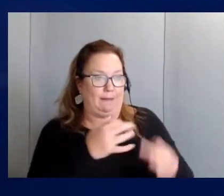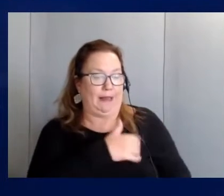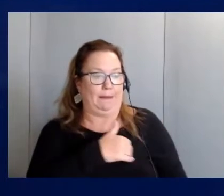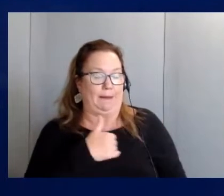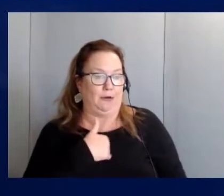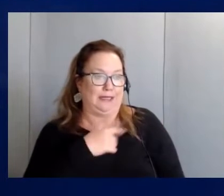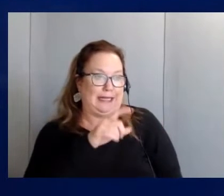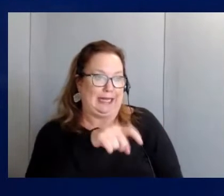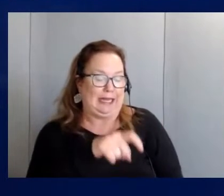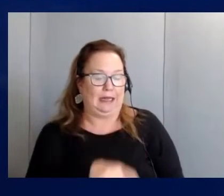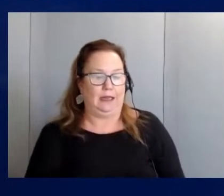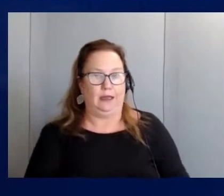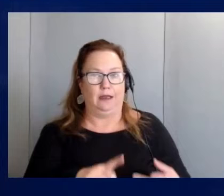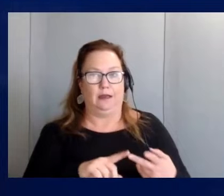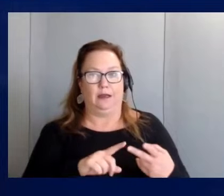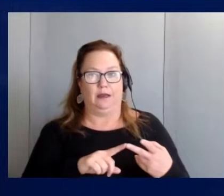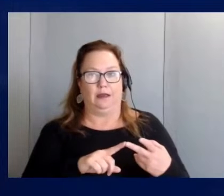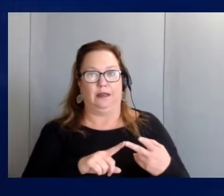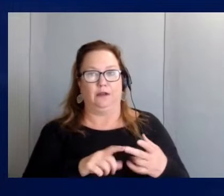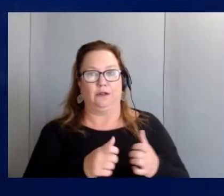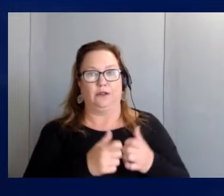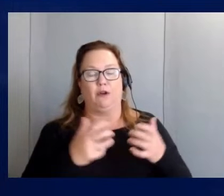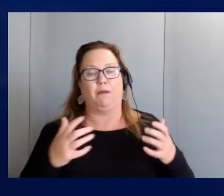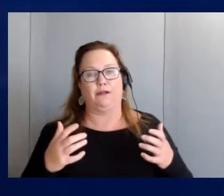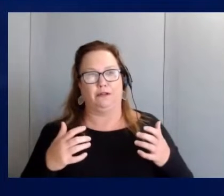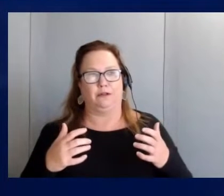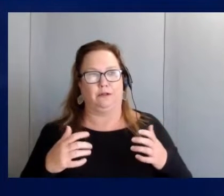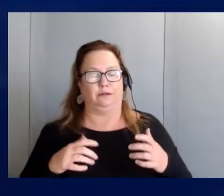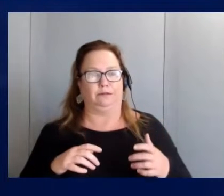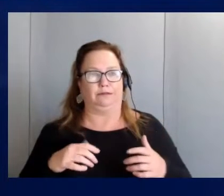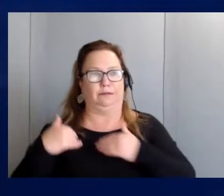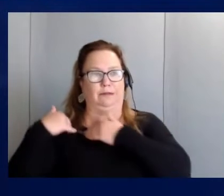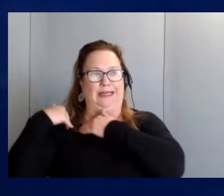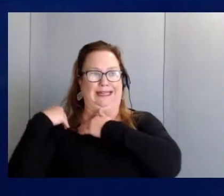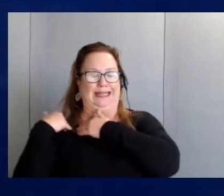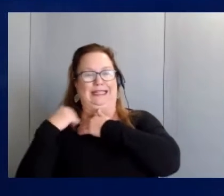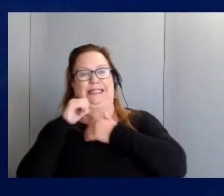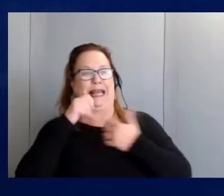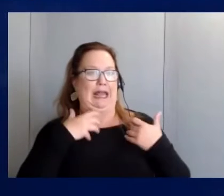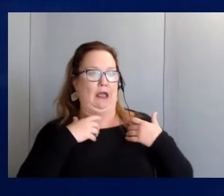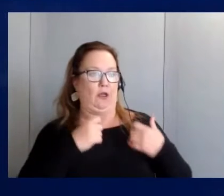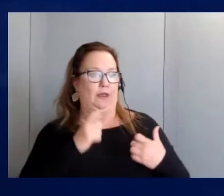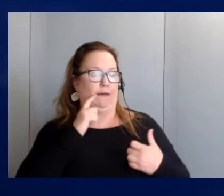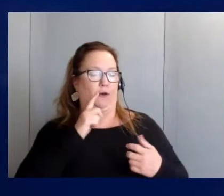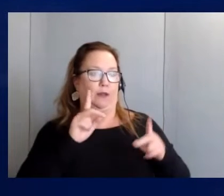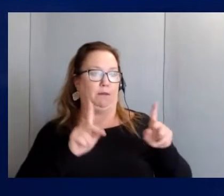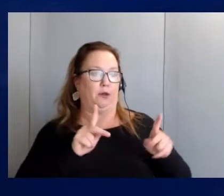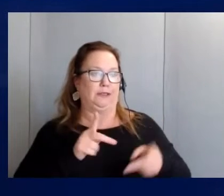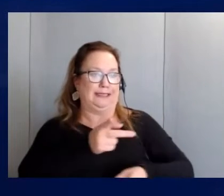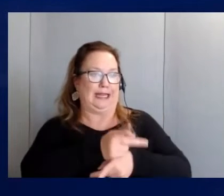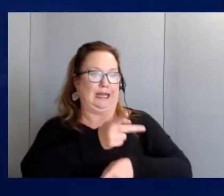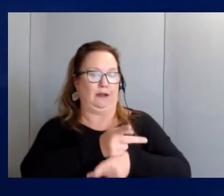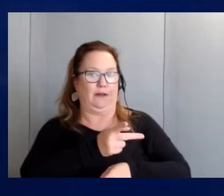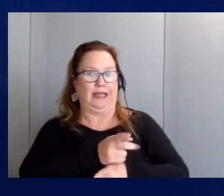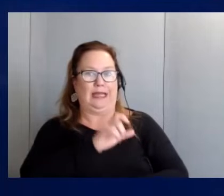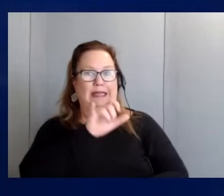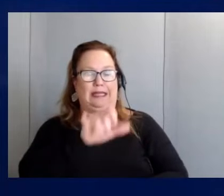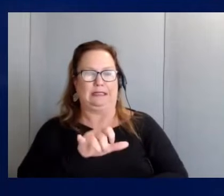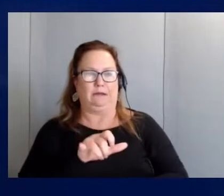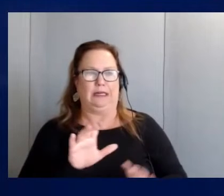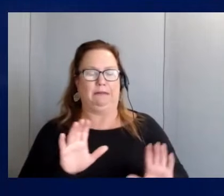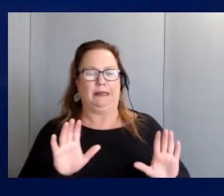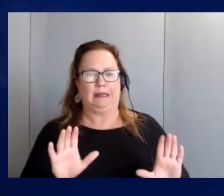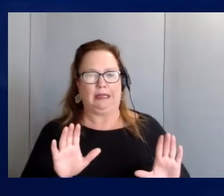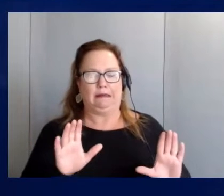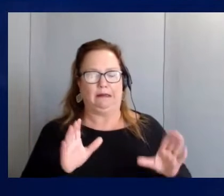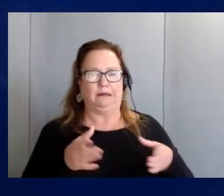and B, it's putting so much of a burden on them that it's actually unhealthy for them, that's a point that we really have to take a step back and look at the